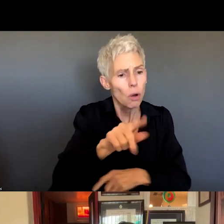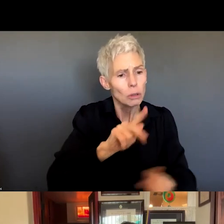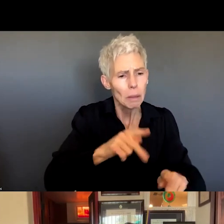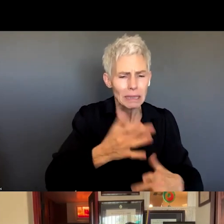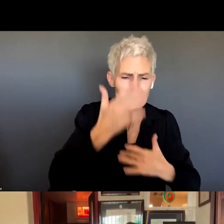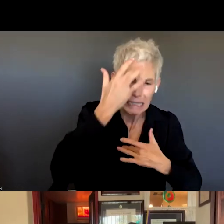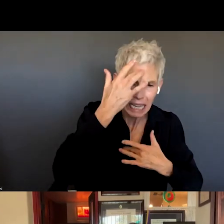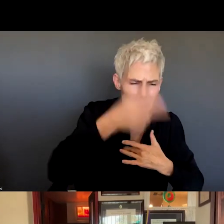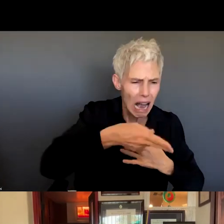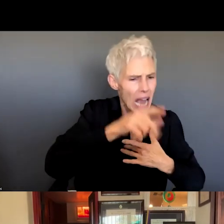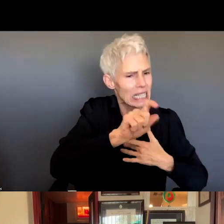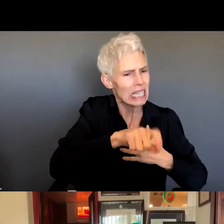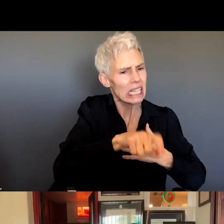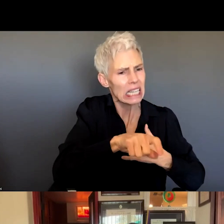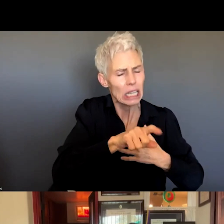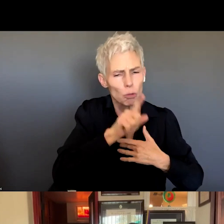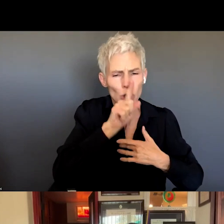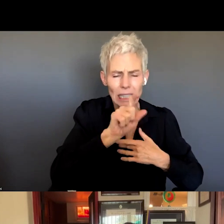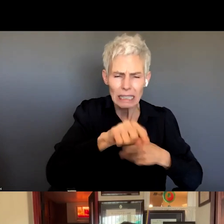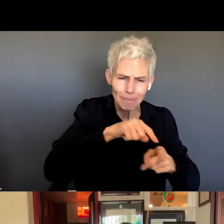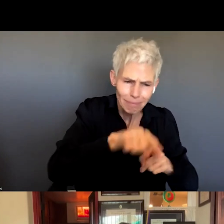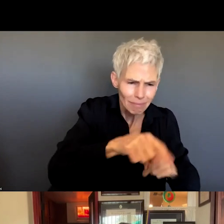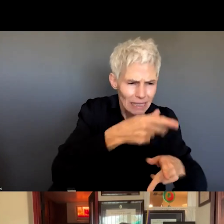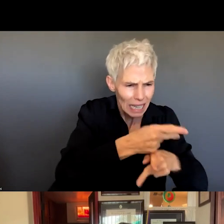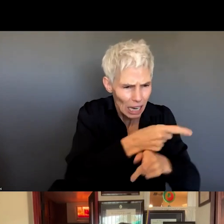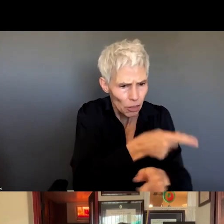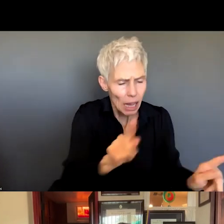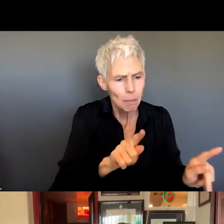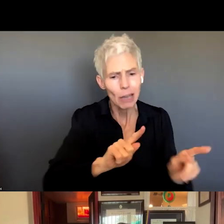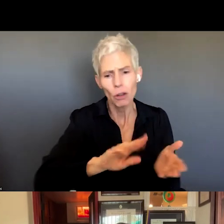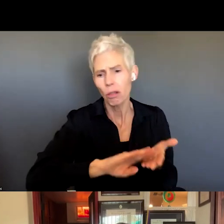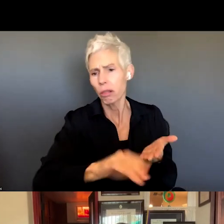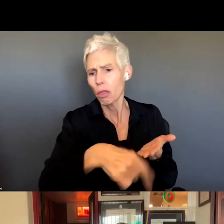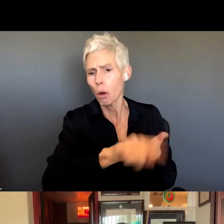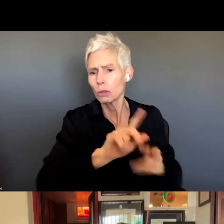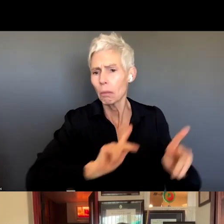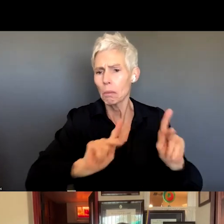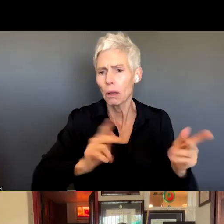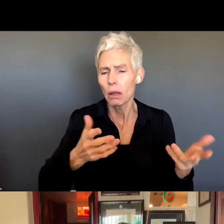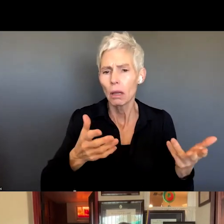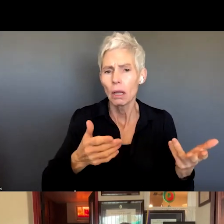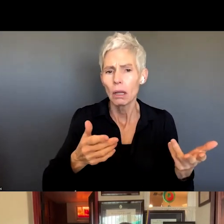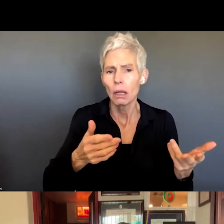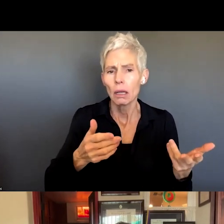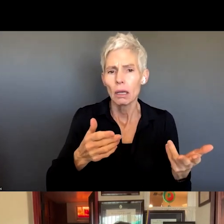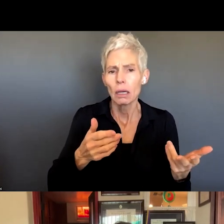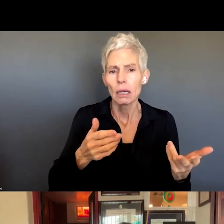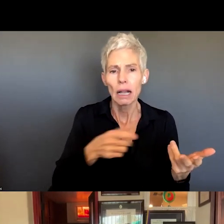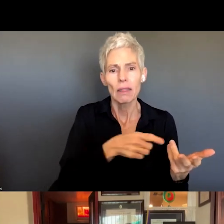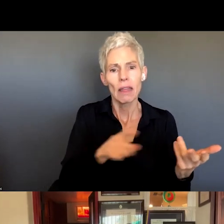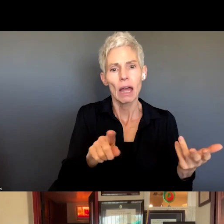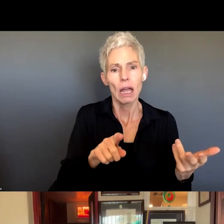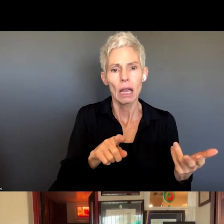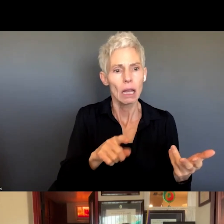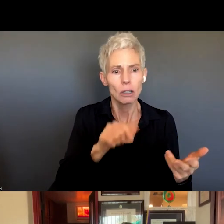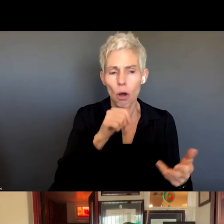the people most in need of specialized care, and you've excluded them. Um, and so they've been deprived